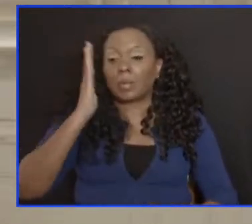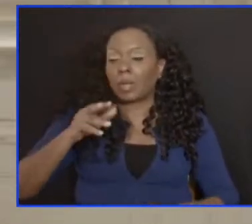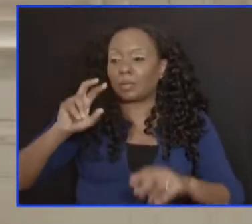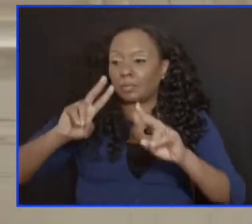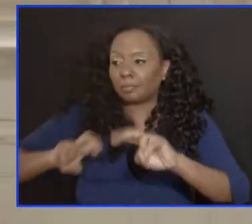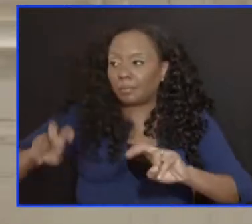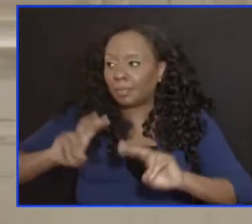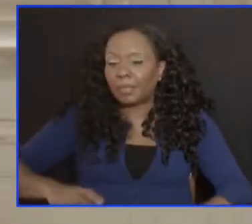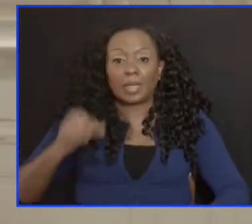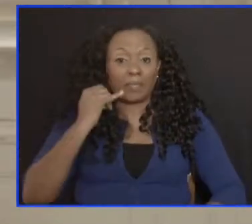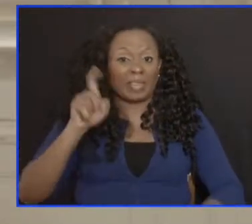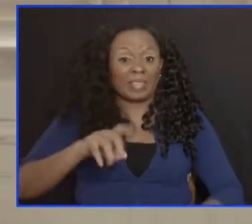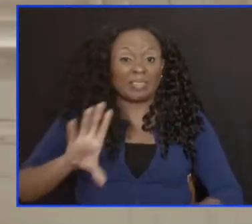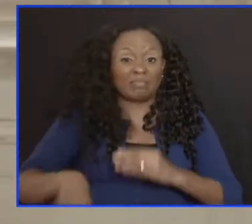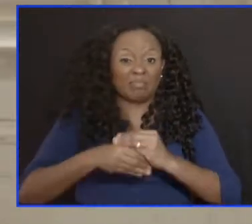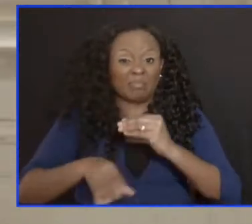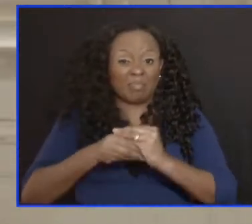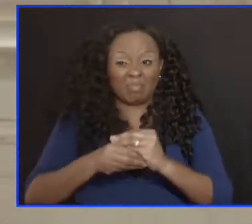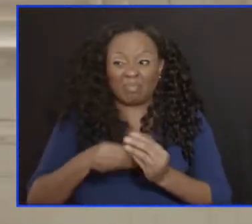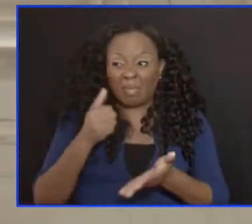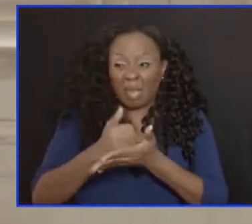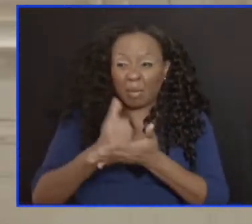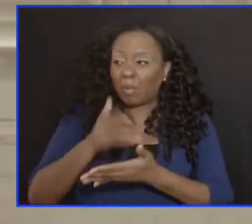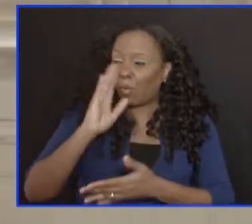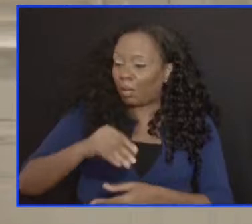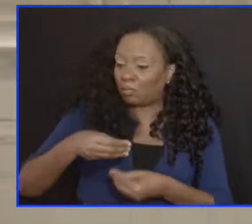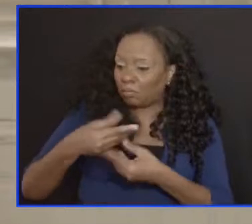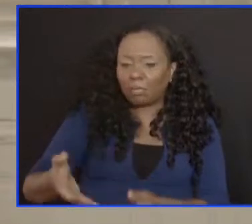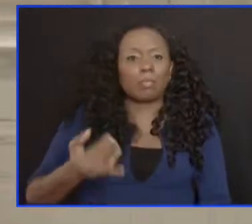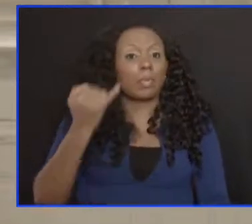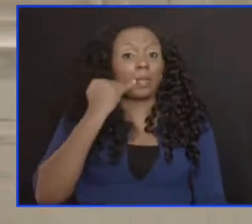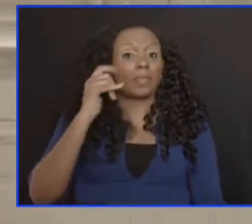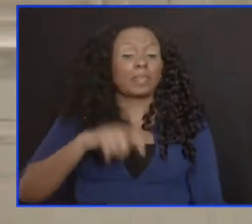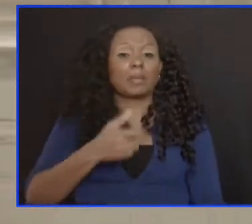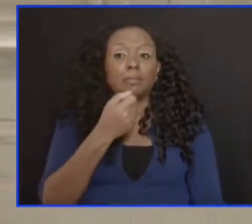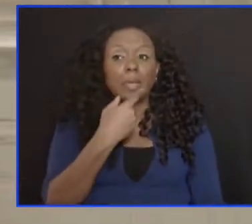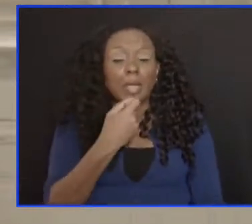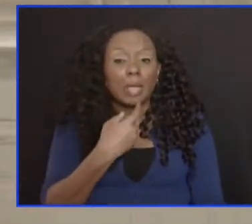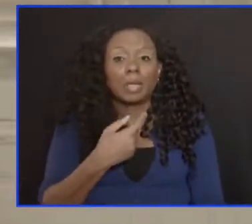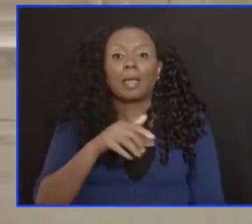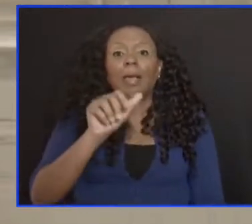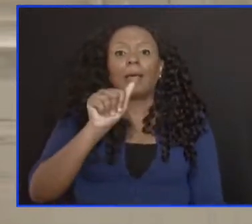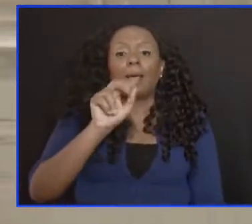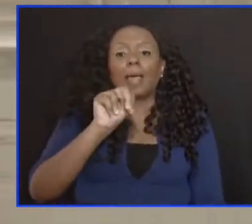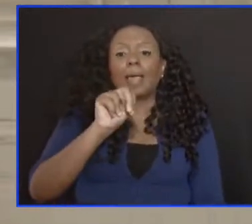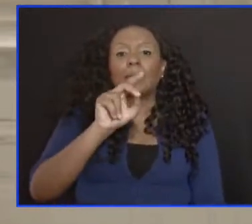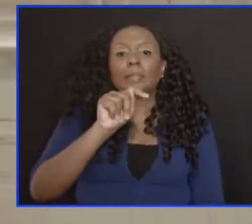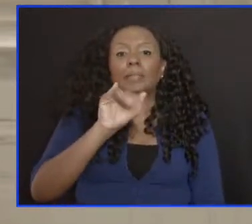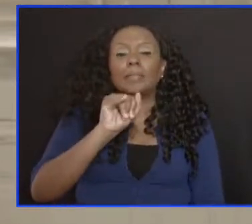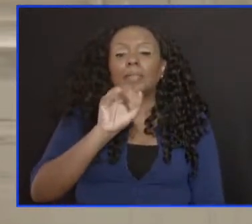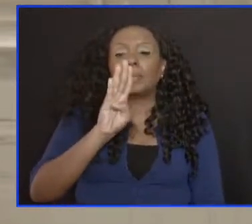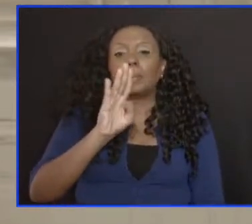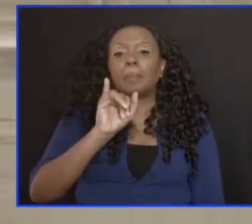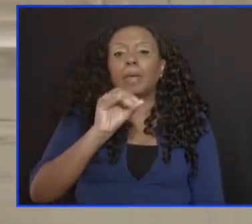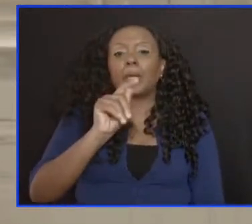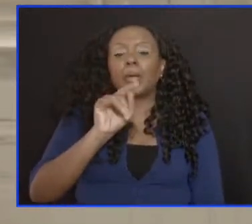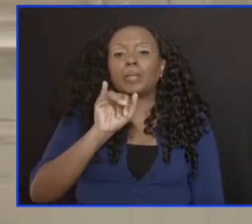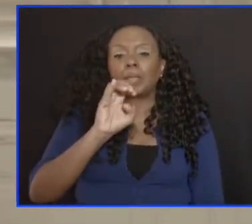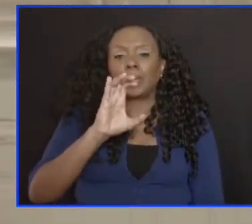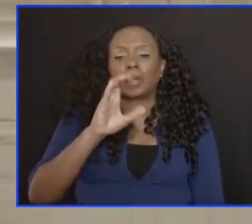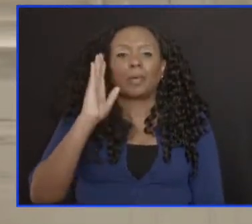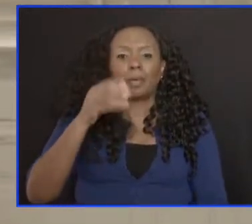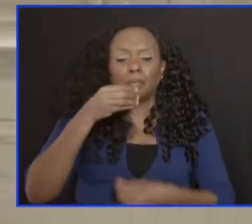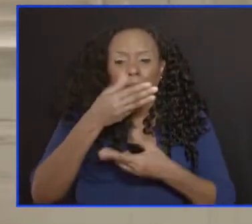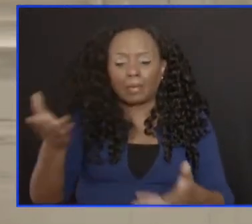fluids, we'll give it to them. If they need antibiotics because they have an intercurrent infection, we will do that for them. If they have problems with their diabetes on top